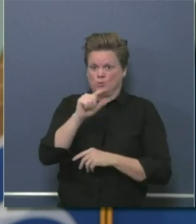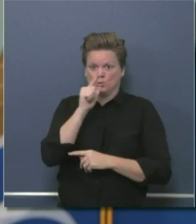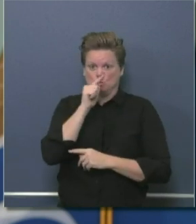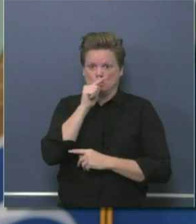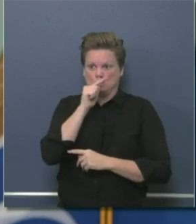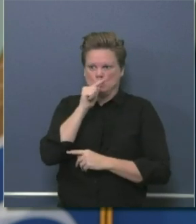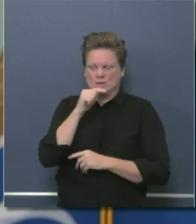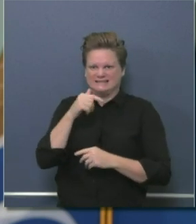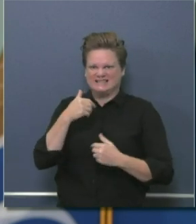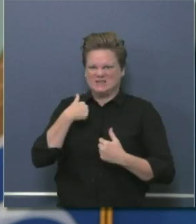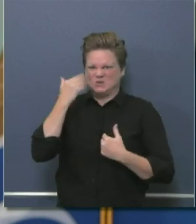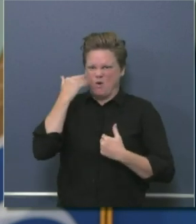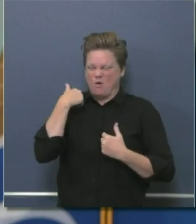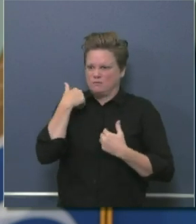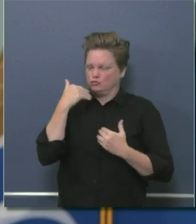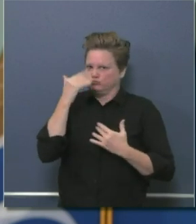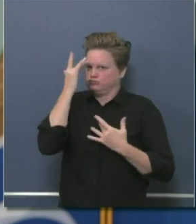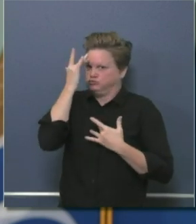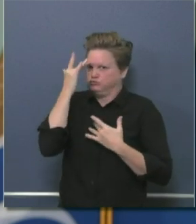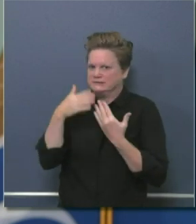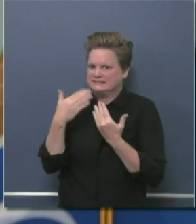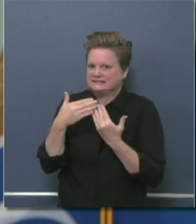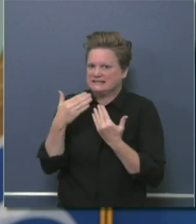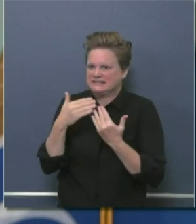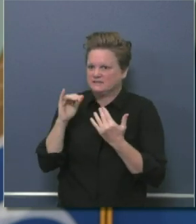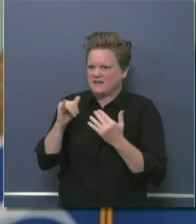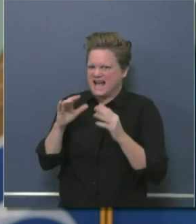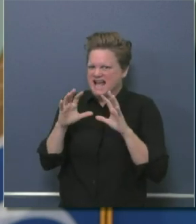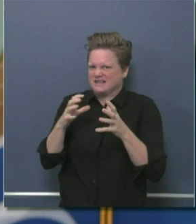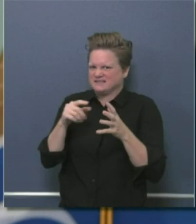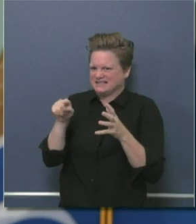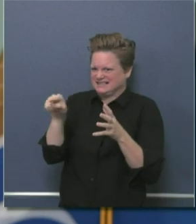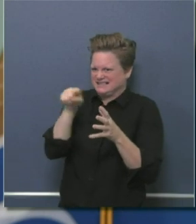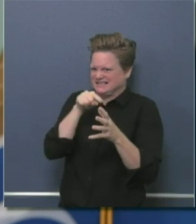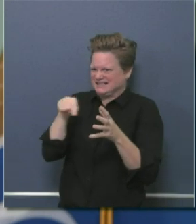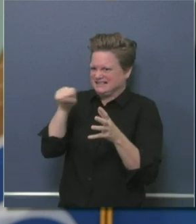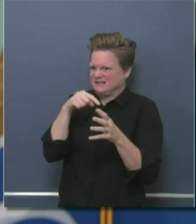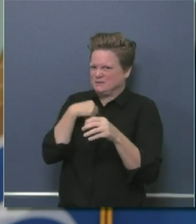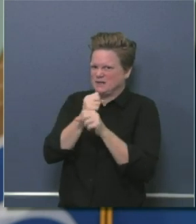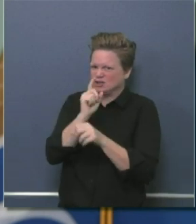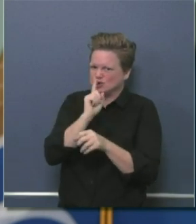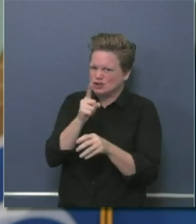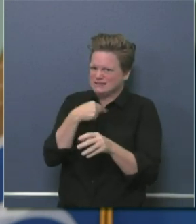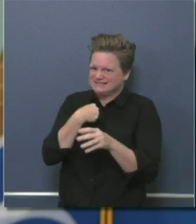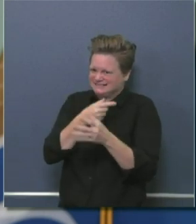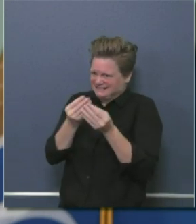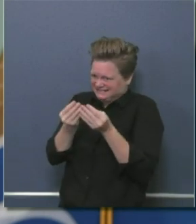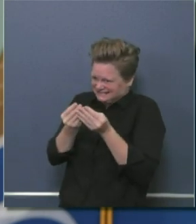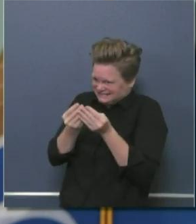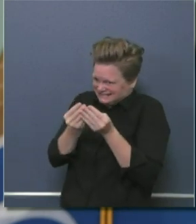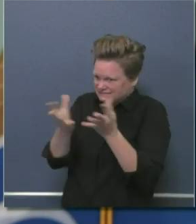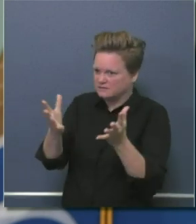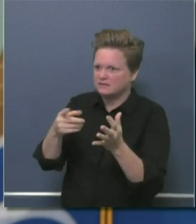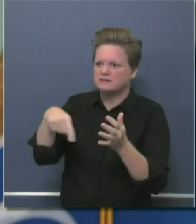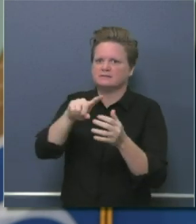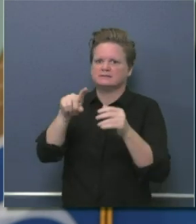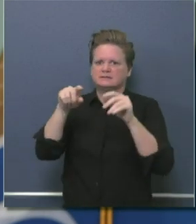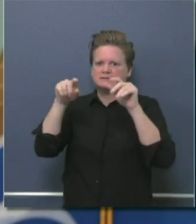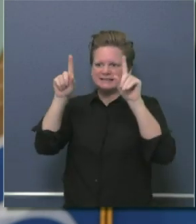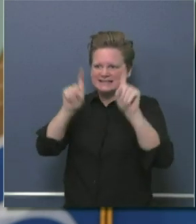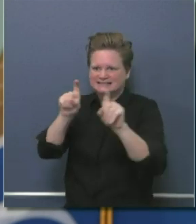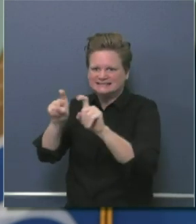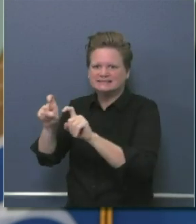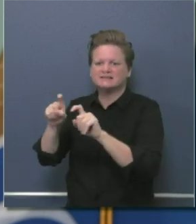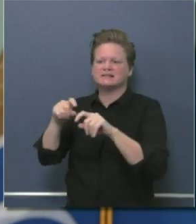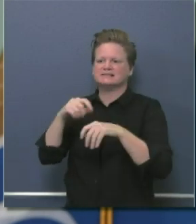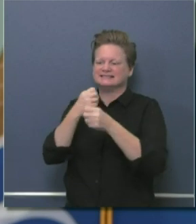guilty of that. And I mean that. I'm guilty of wanting to deliver and get this done and to save lives. At the same time, damn it, to be